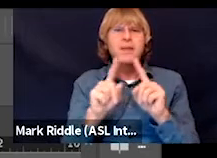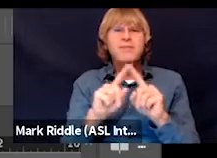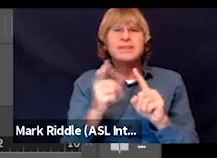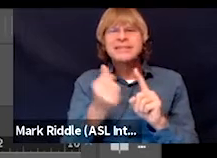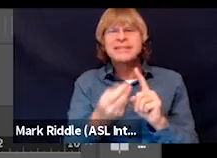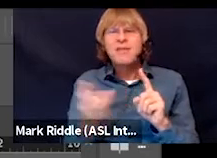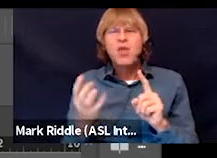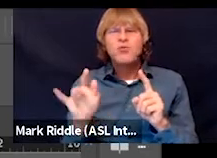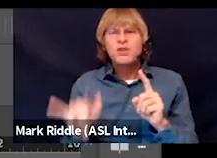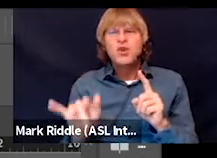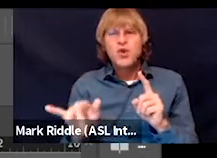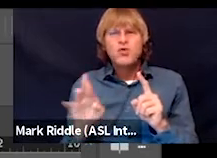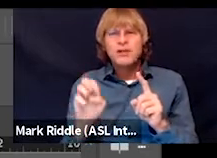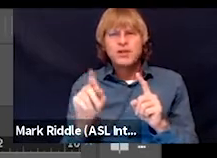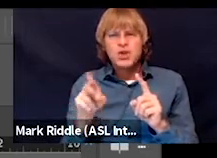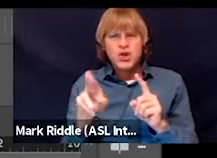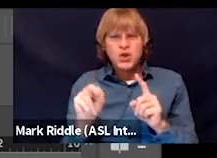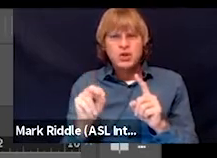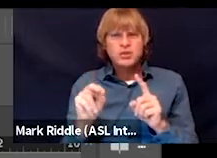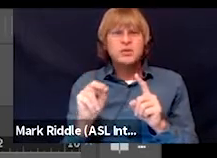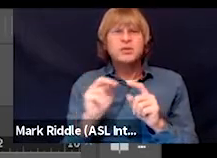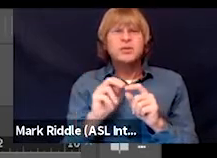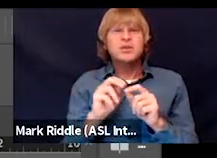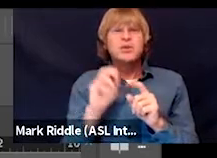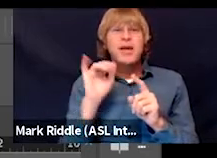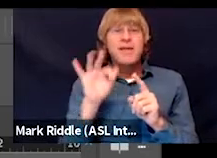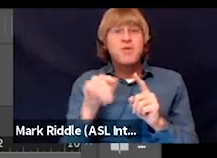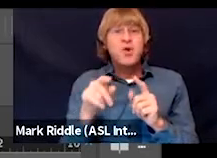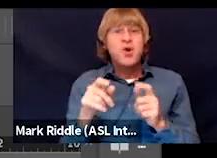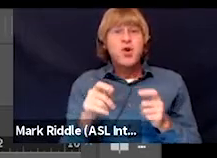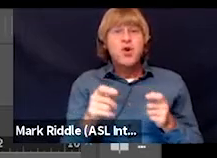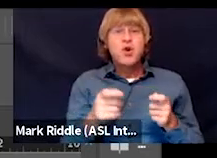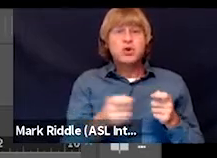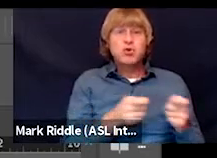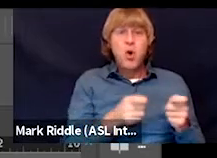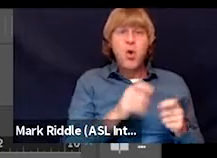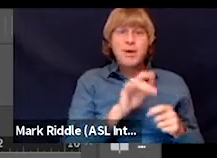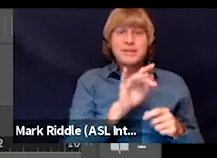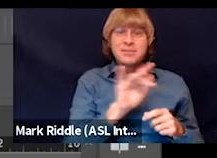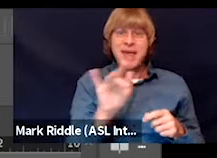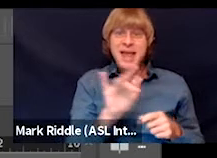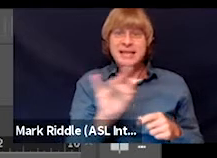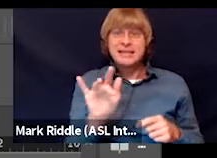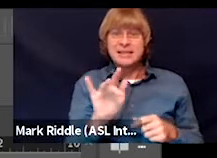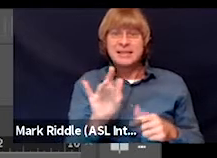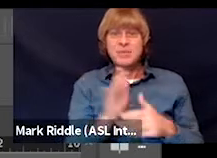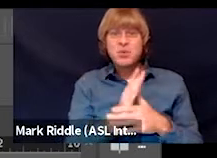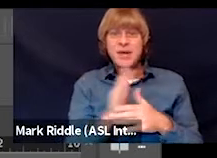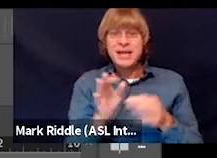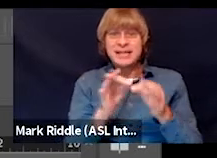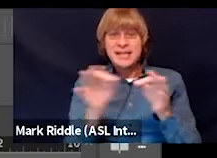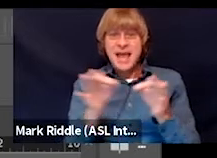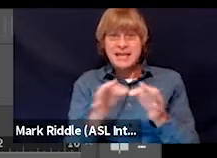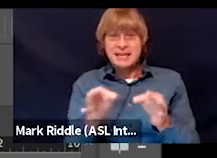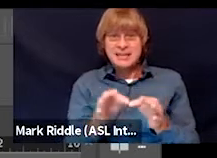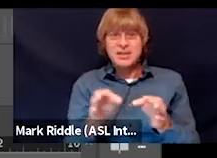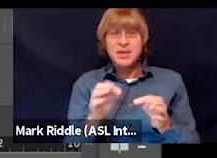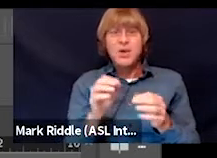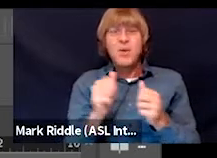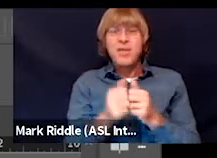several returns. So if you're controlling your space between text items by